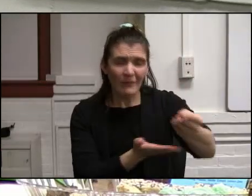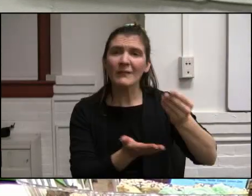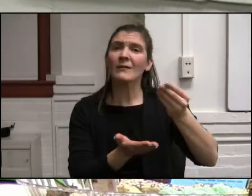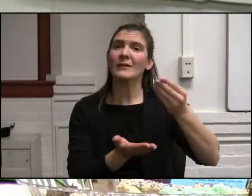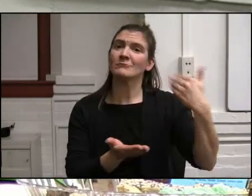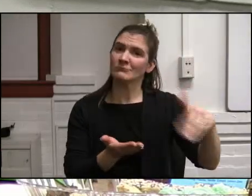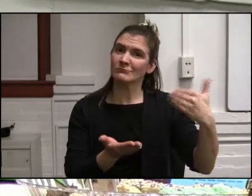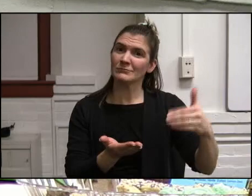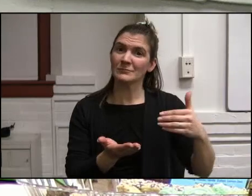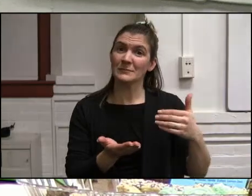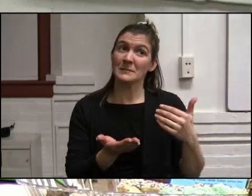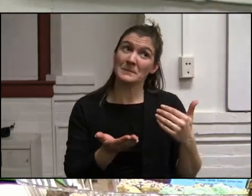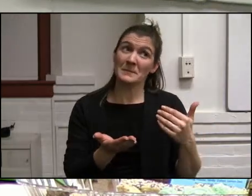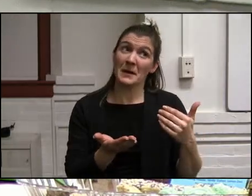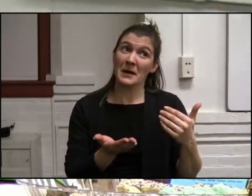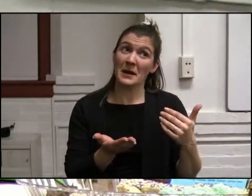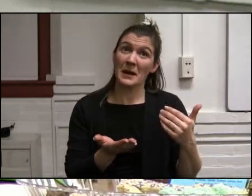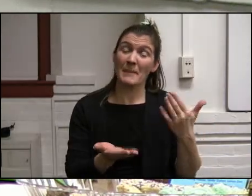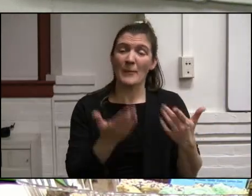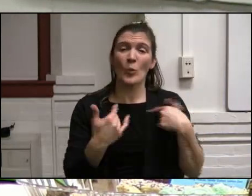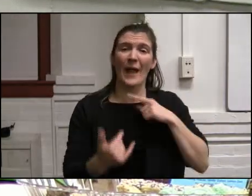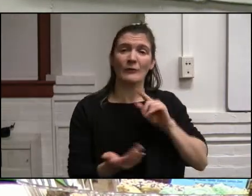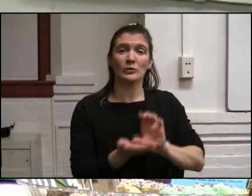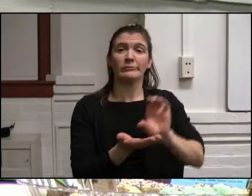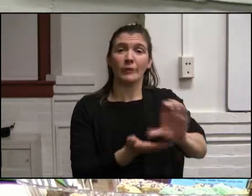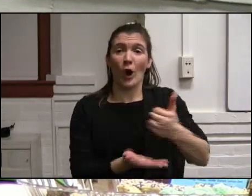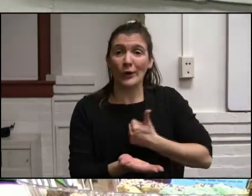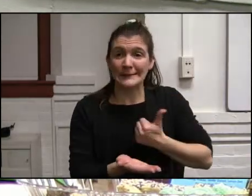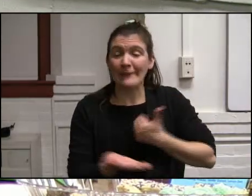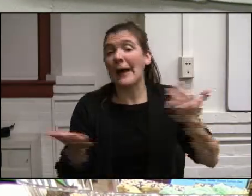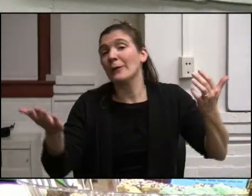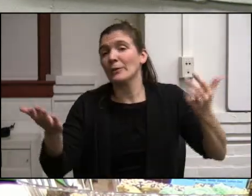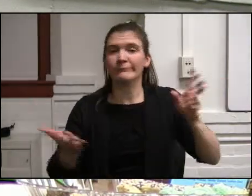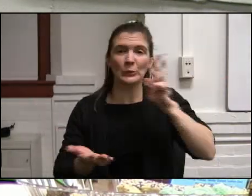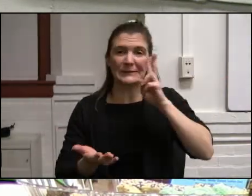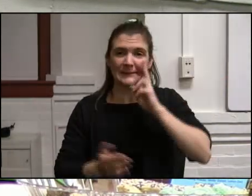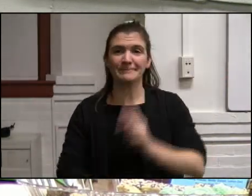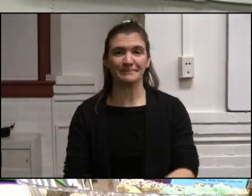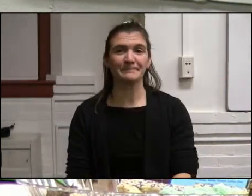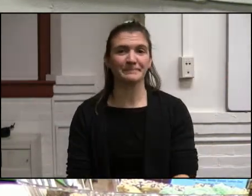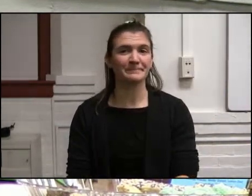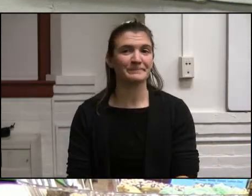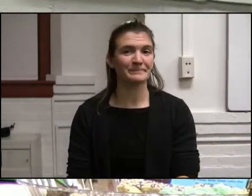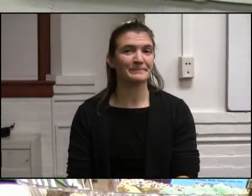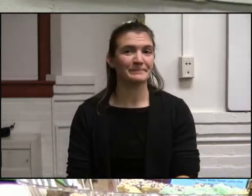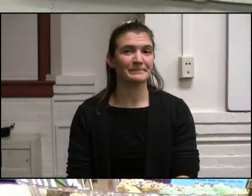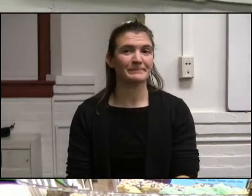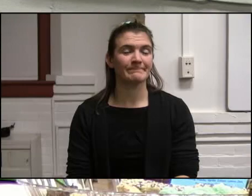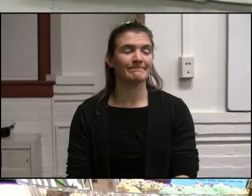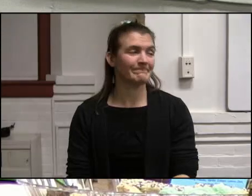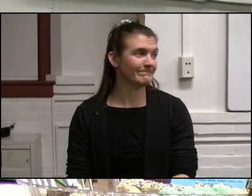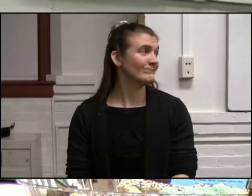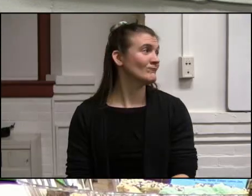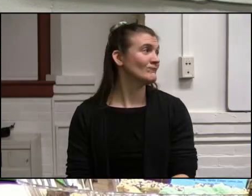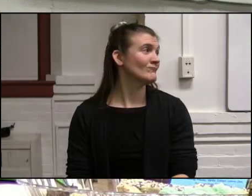mean that we still have to pay for ours all on our own anyway. So we'll see.